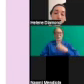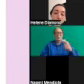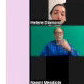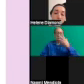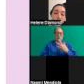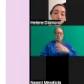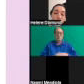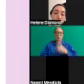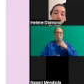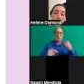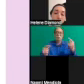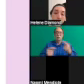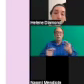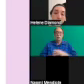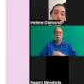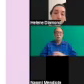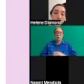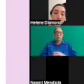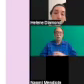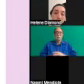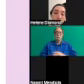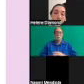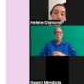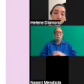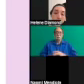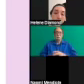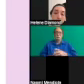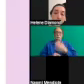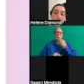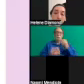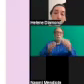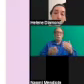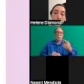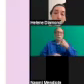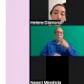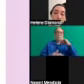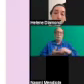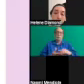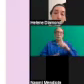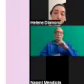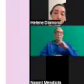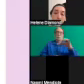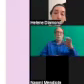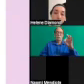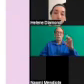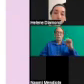injured. I was injured in I think the best way to say it is just sort of a freak surfing accident.